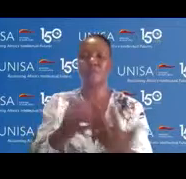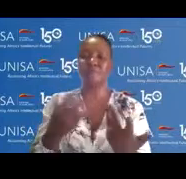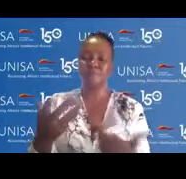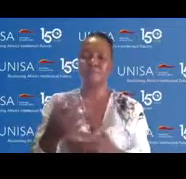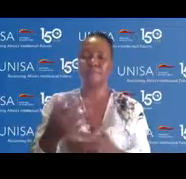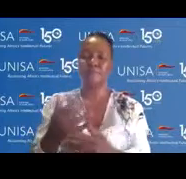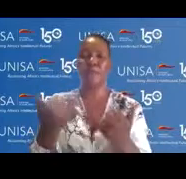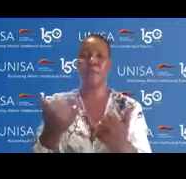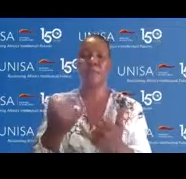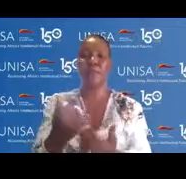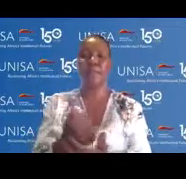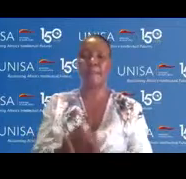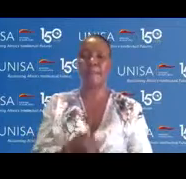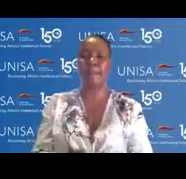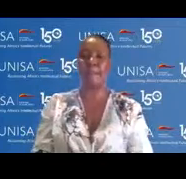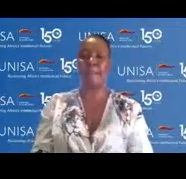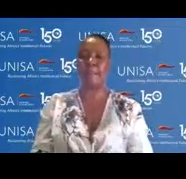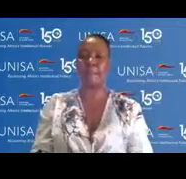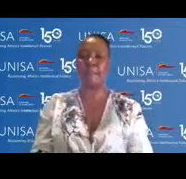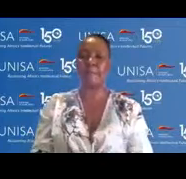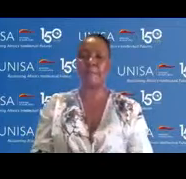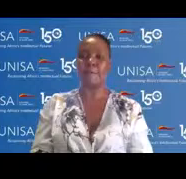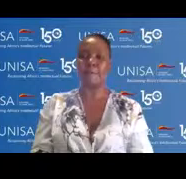So David, just a quick one, yes, right? Go for it.